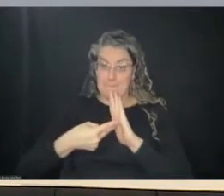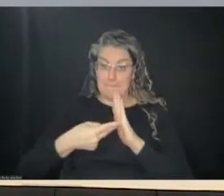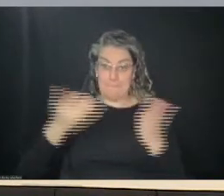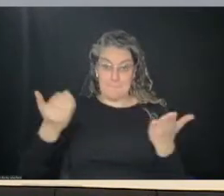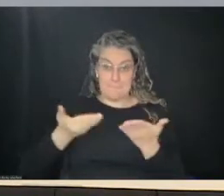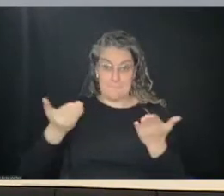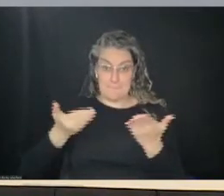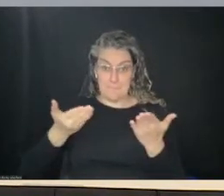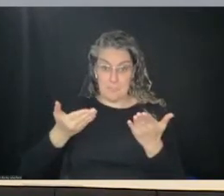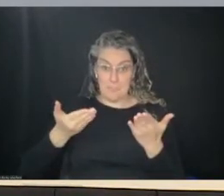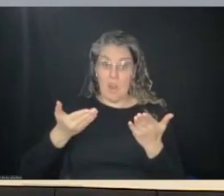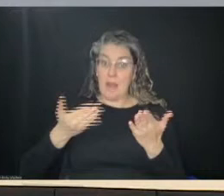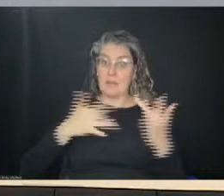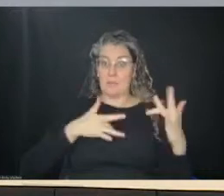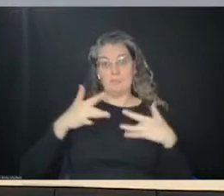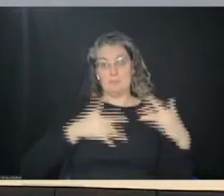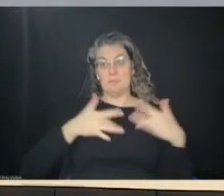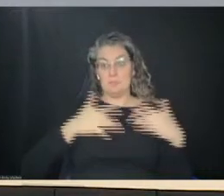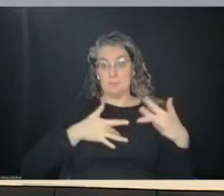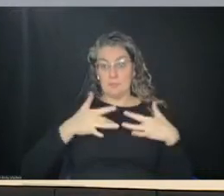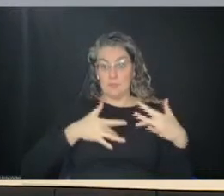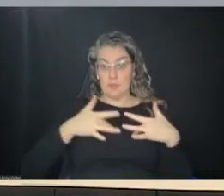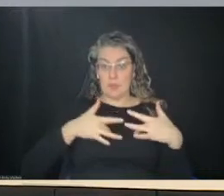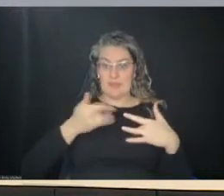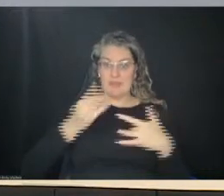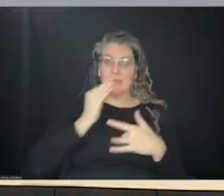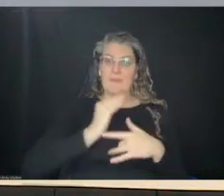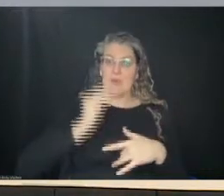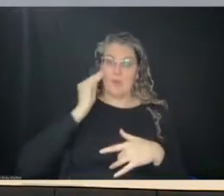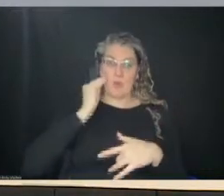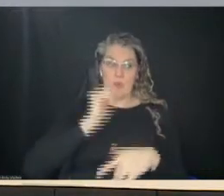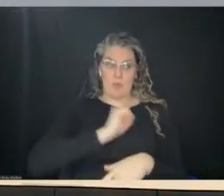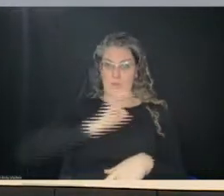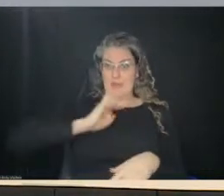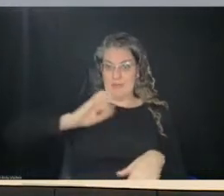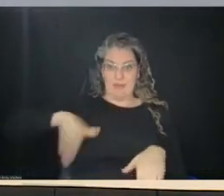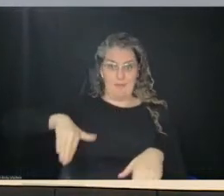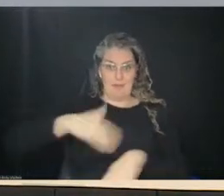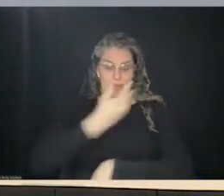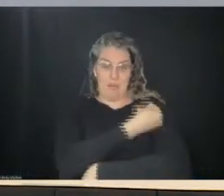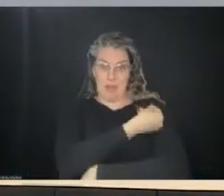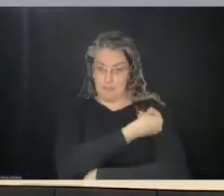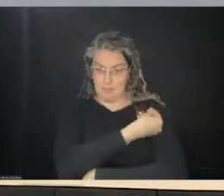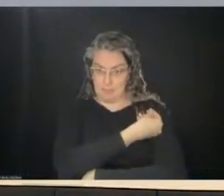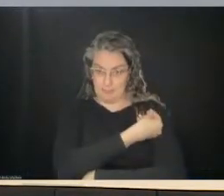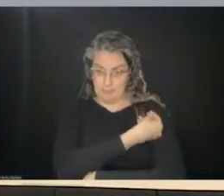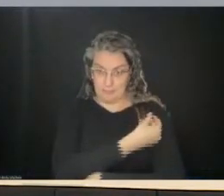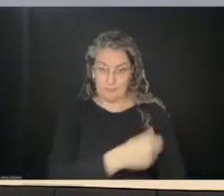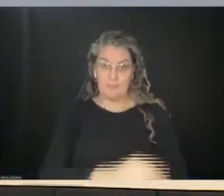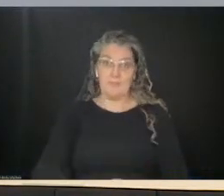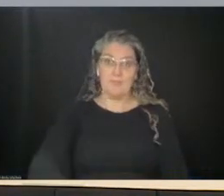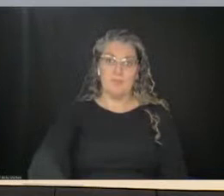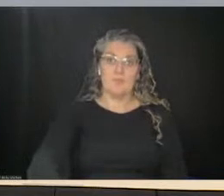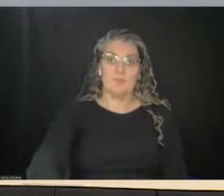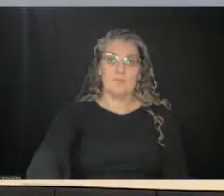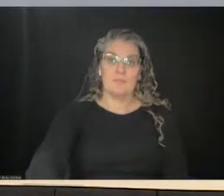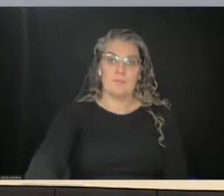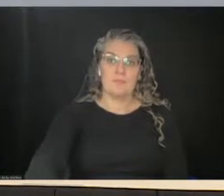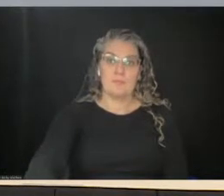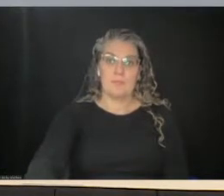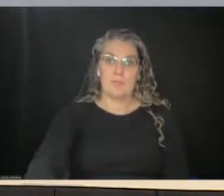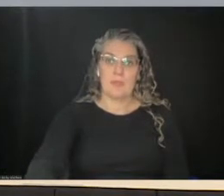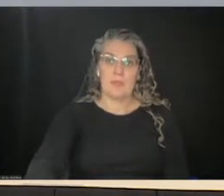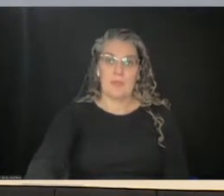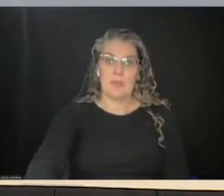So we are concerned about those few homes in particular, and then it's made us look at, we know that outbreaks in long-term